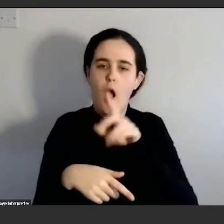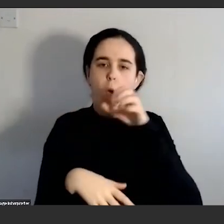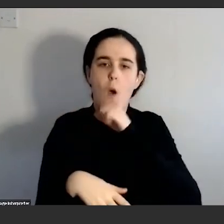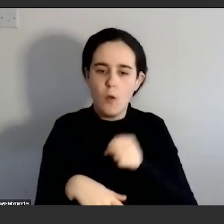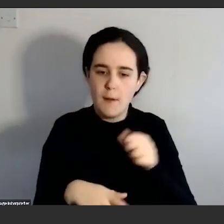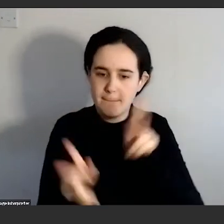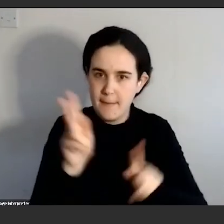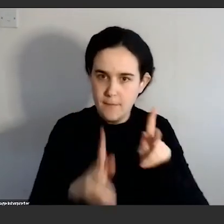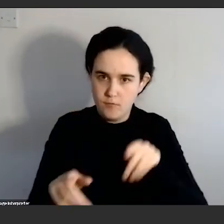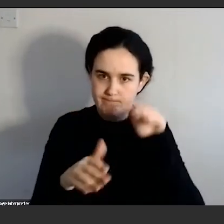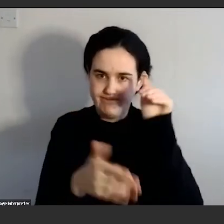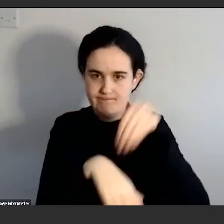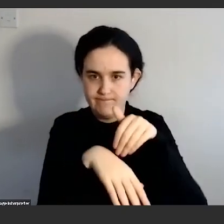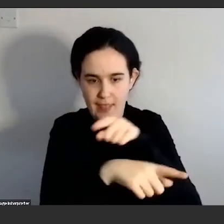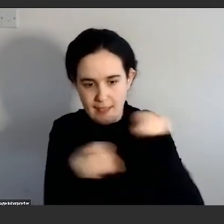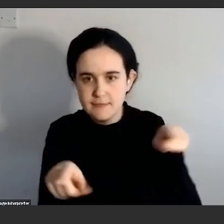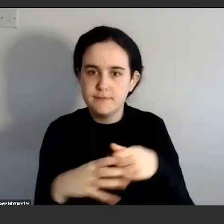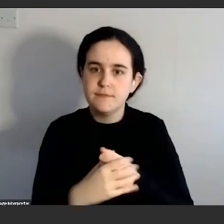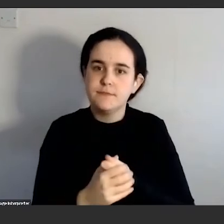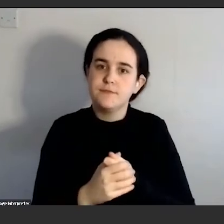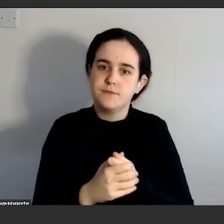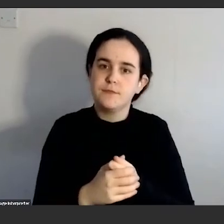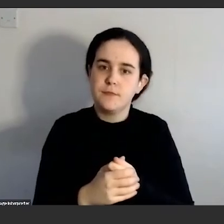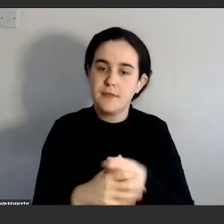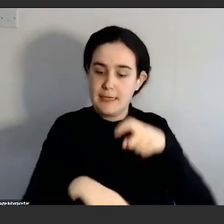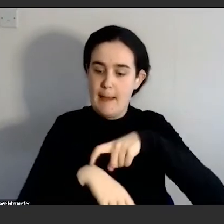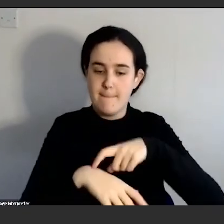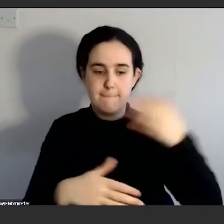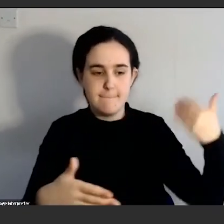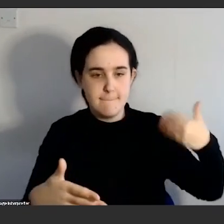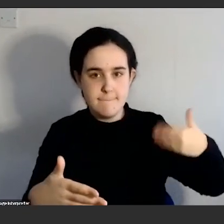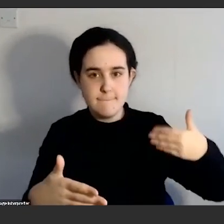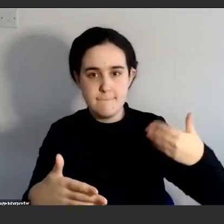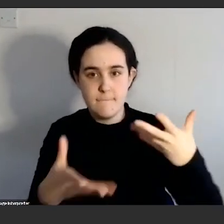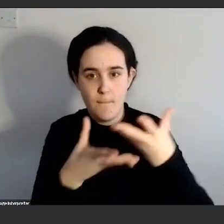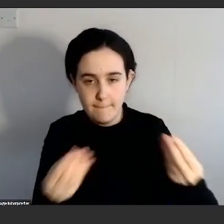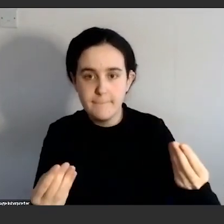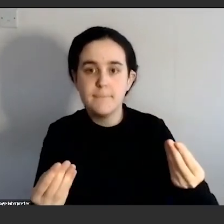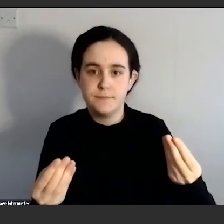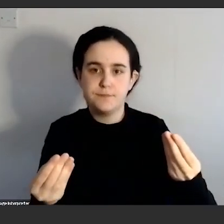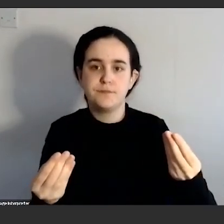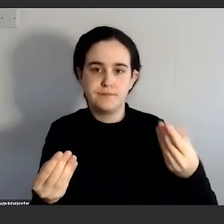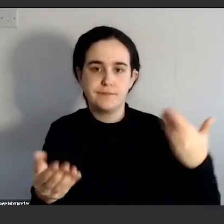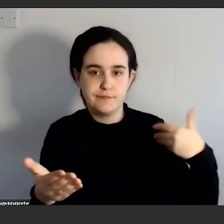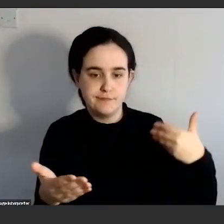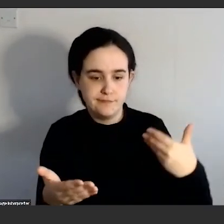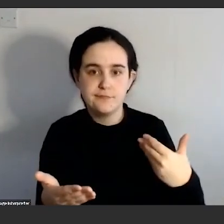tone and call for collaboration and stakeholder engagements across sectors and across